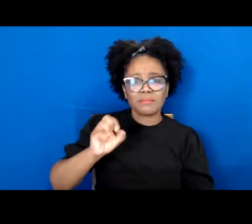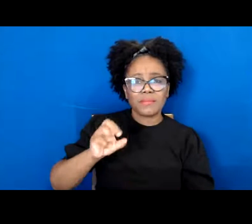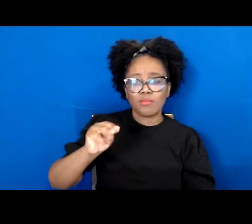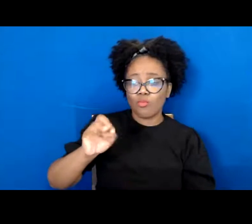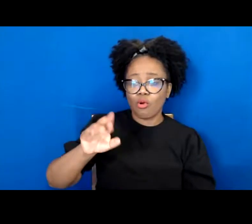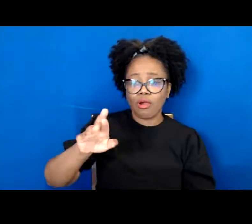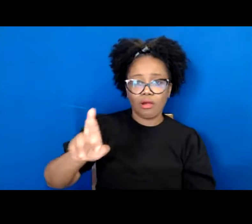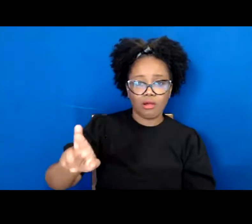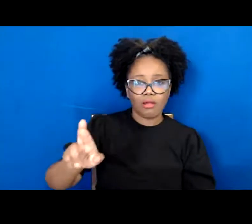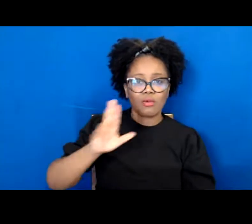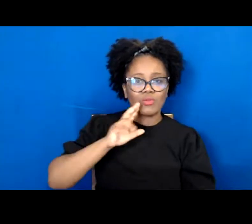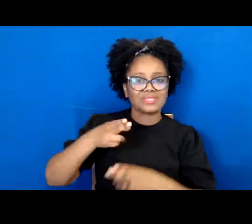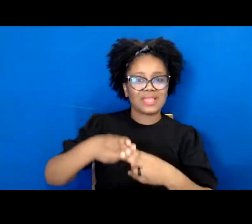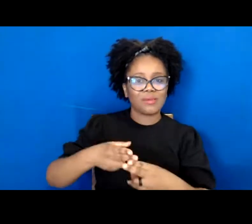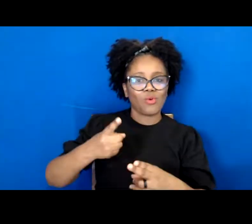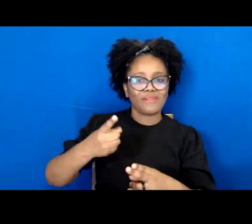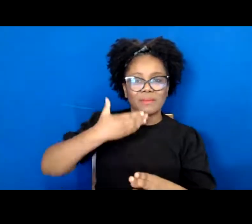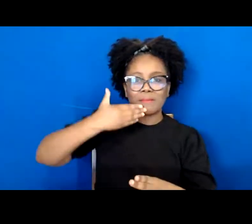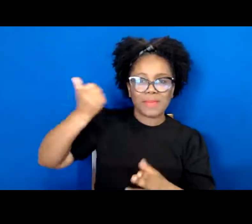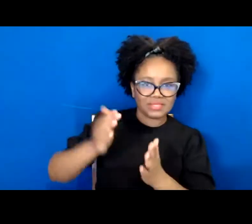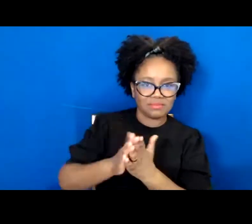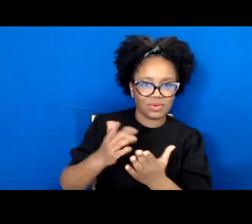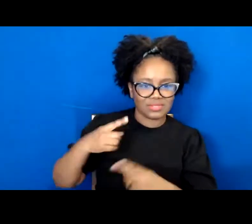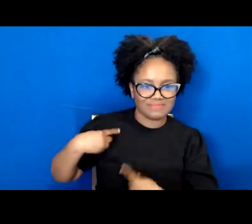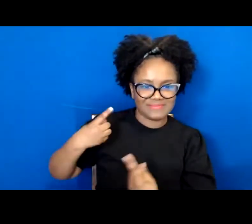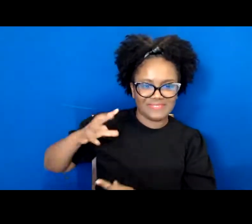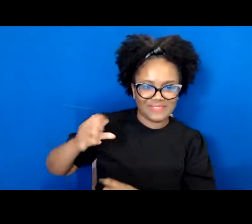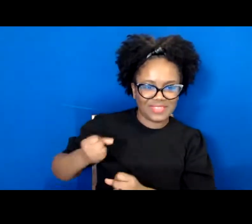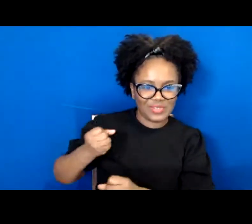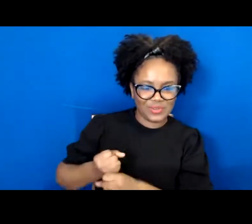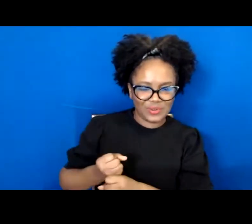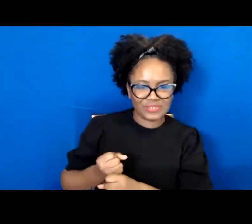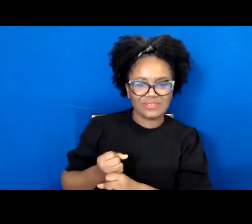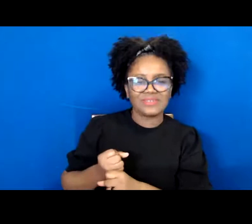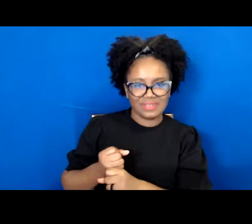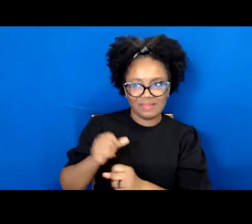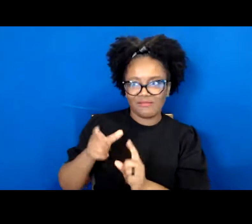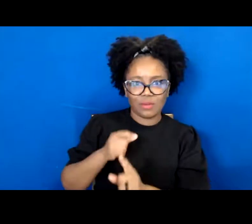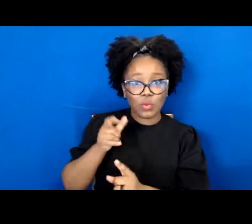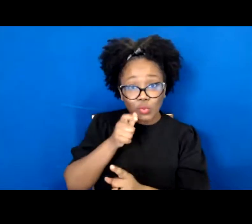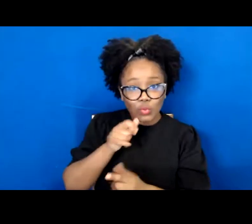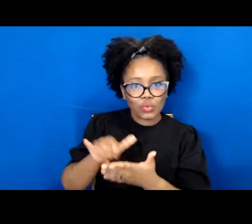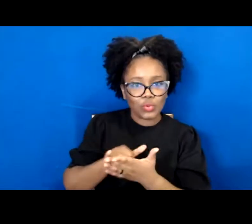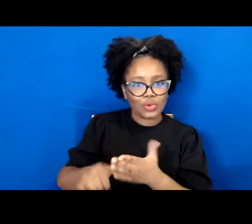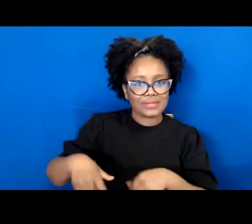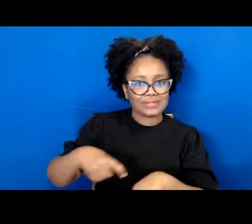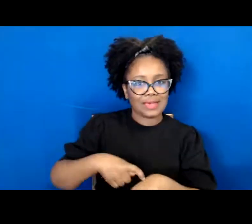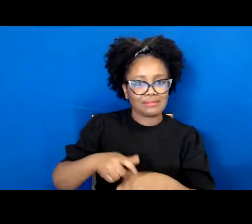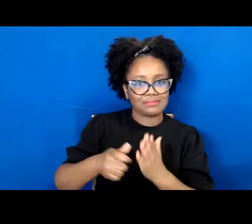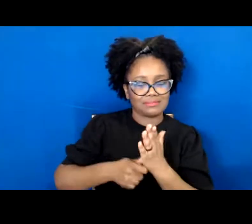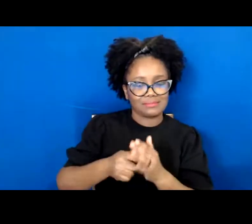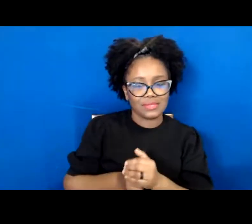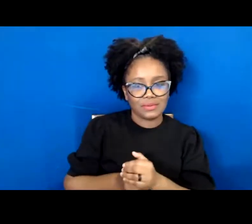years by the New York Times, and it is no wonder. It's not often an author buys back two of his books because he